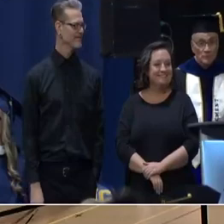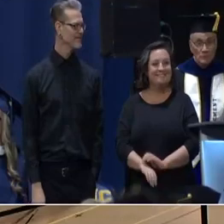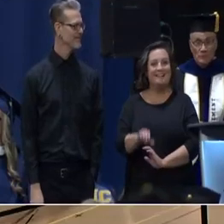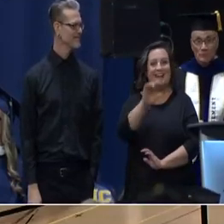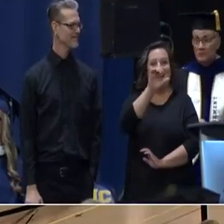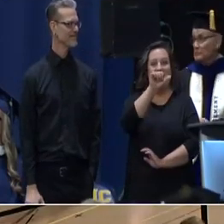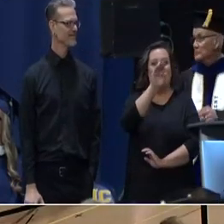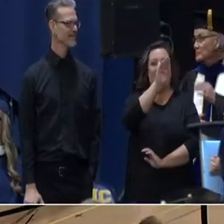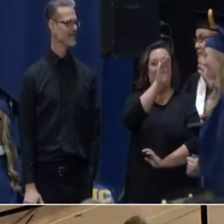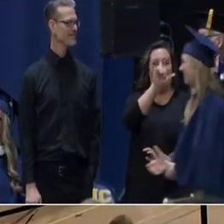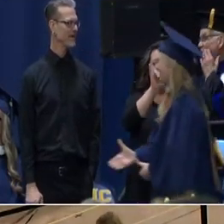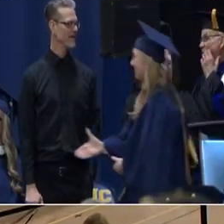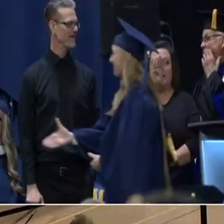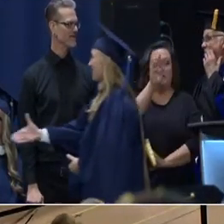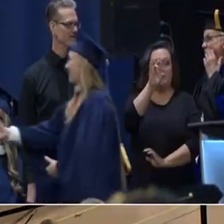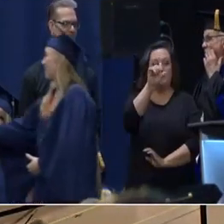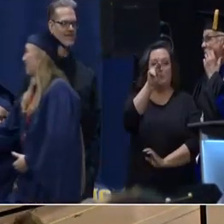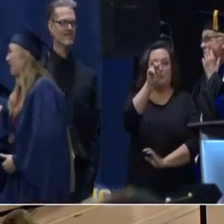Abby Bruins.